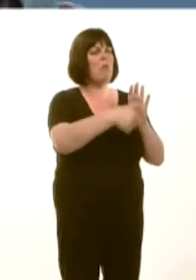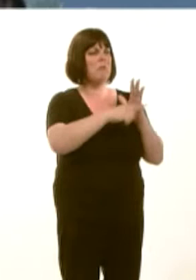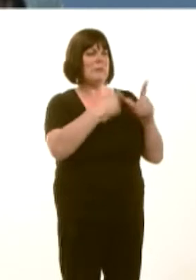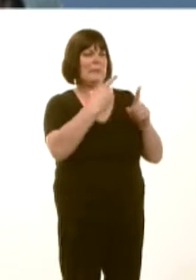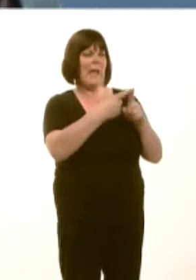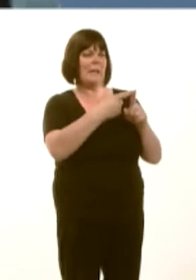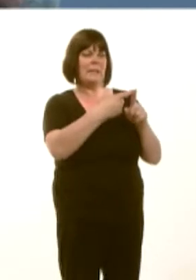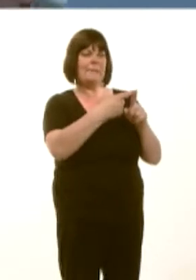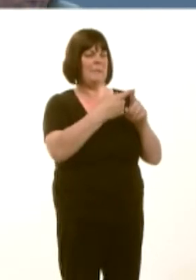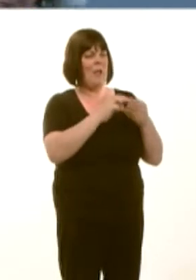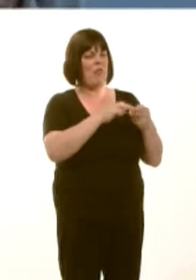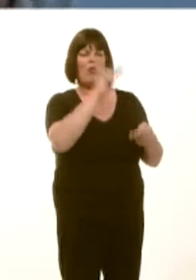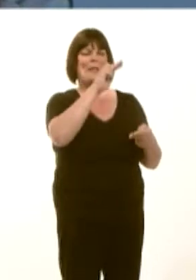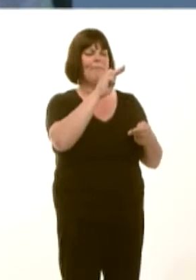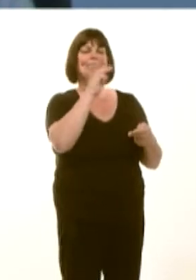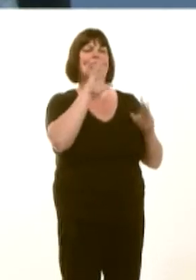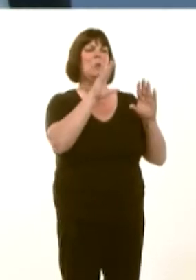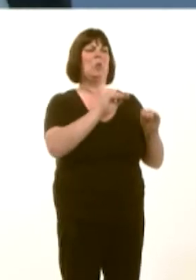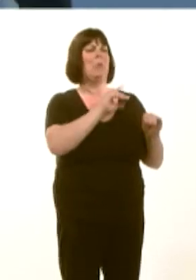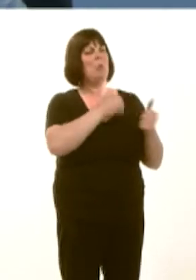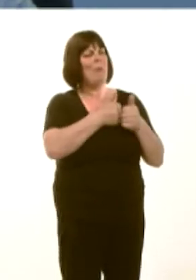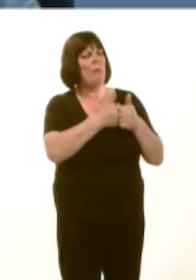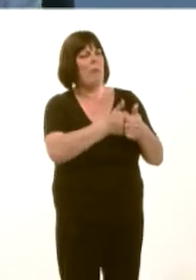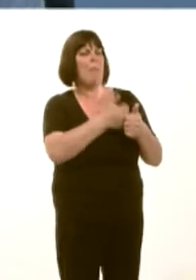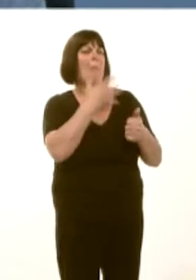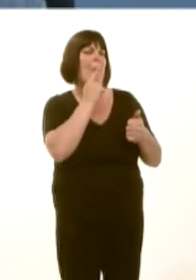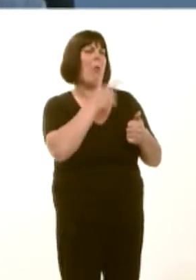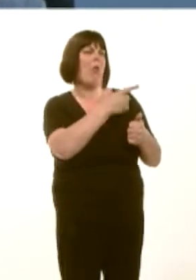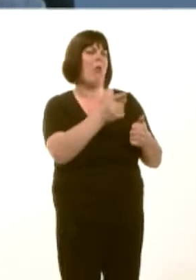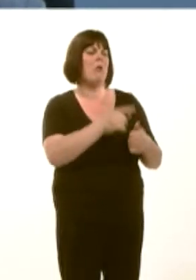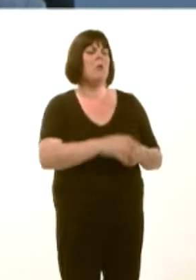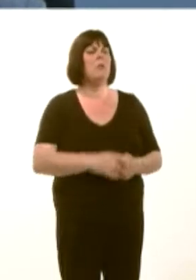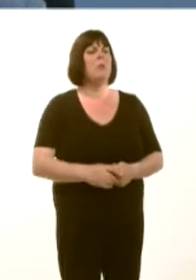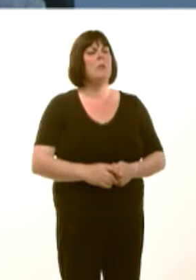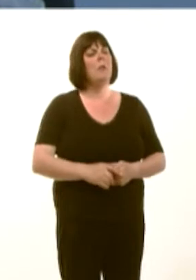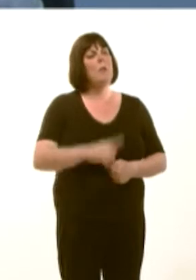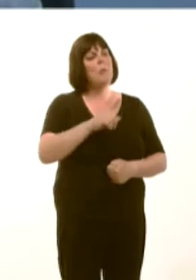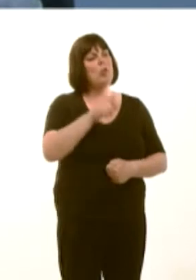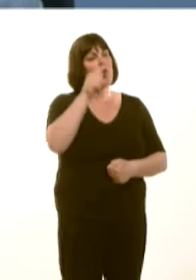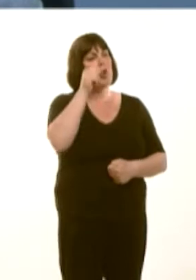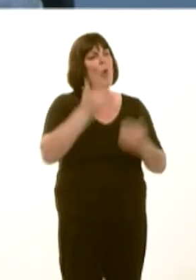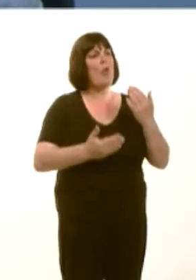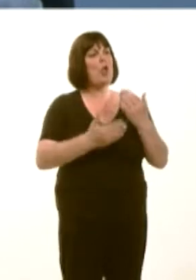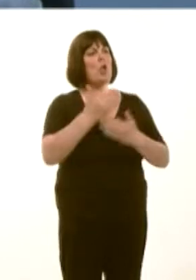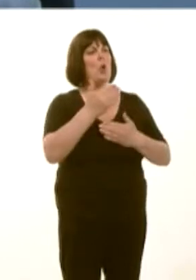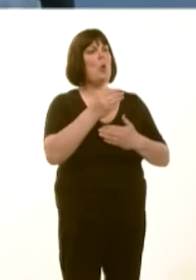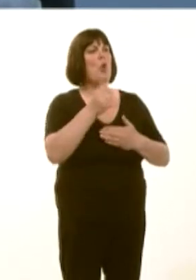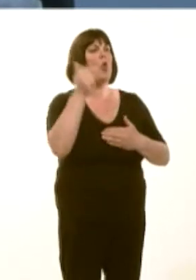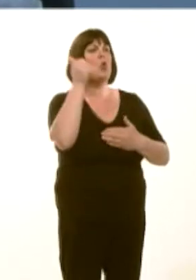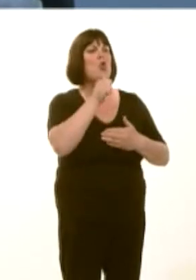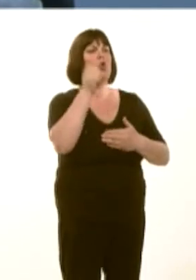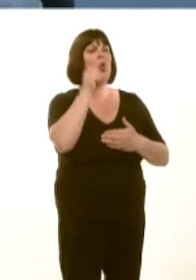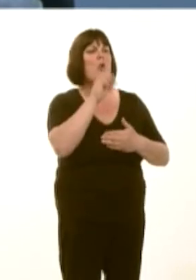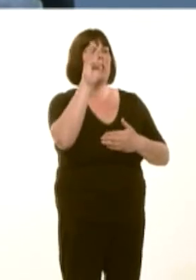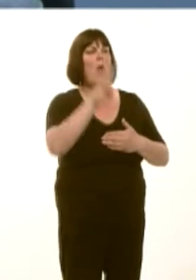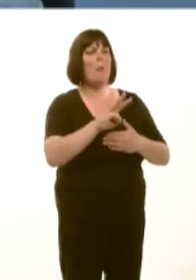to assist with the cost of living. However, you may be aware of the new Dŵr Cymru